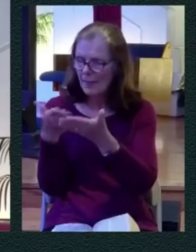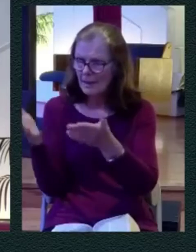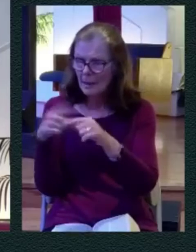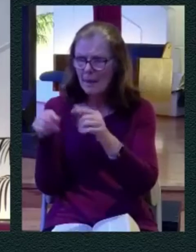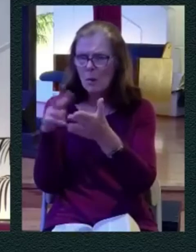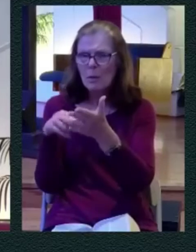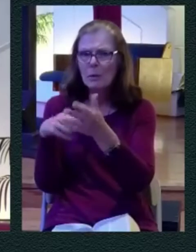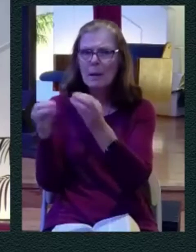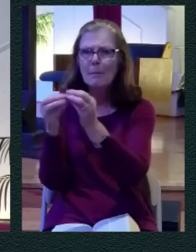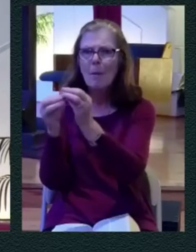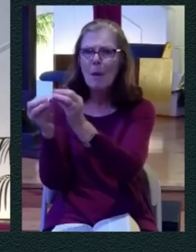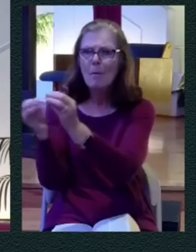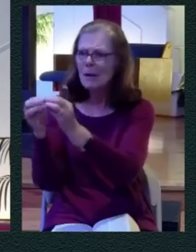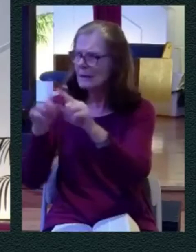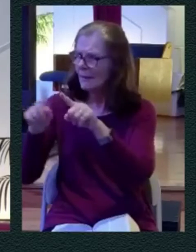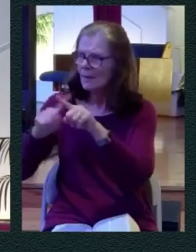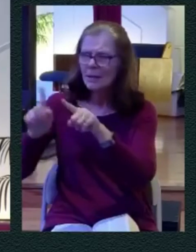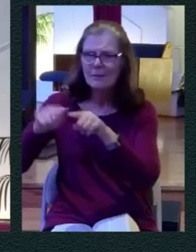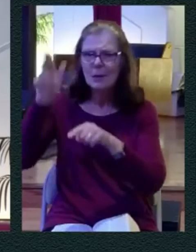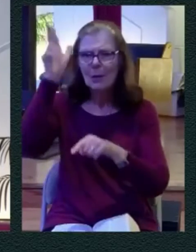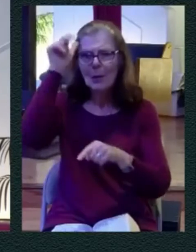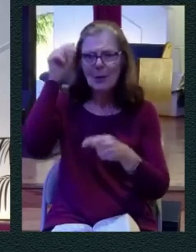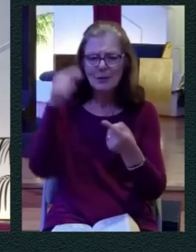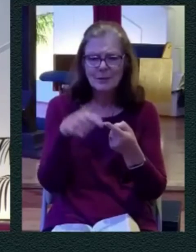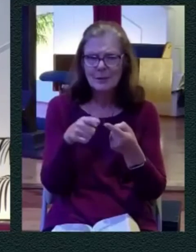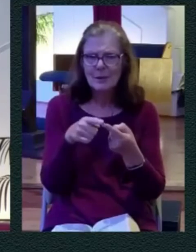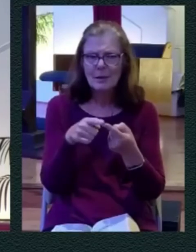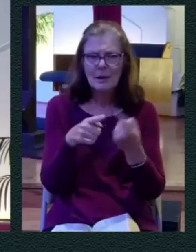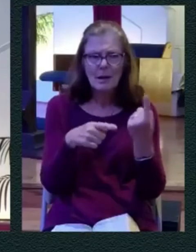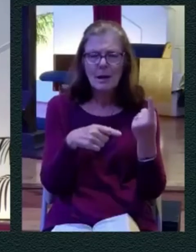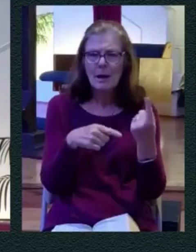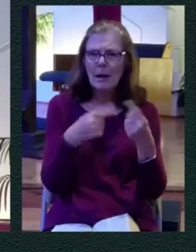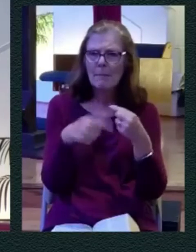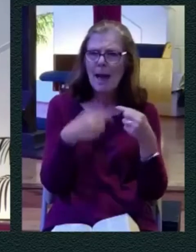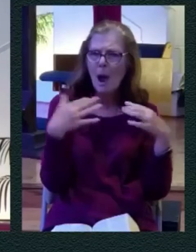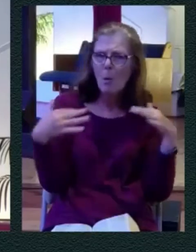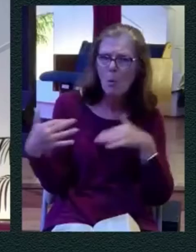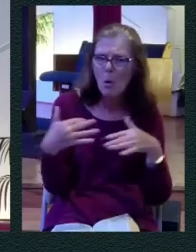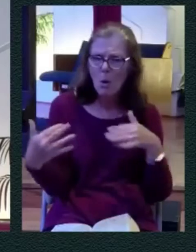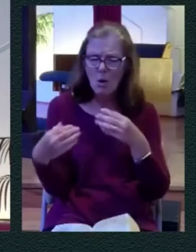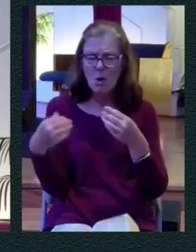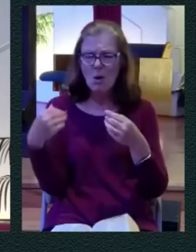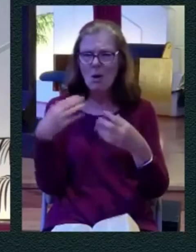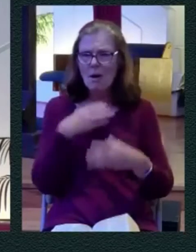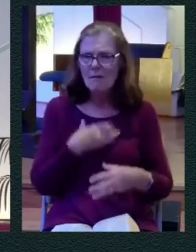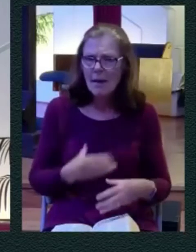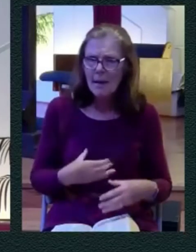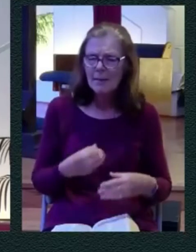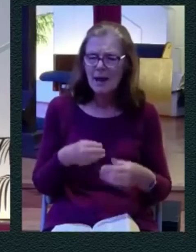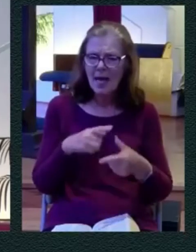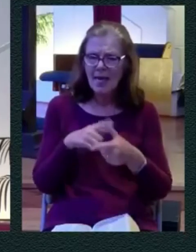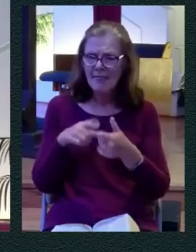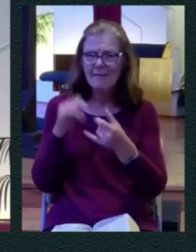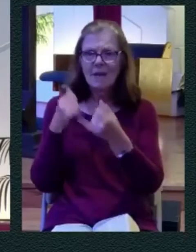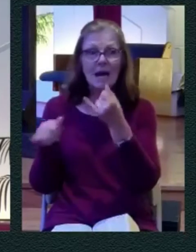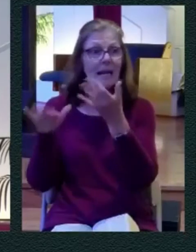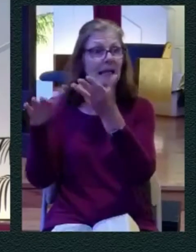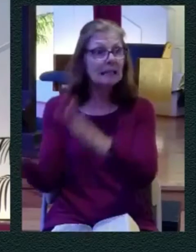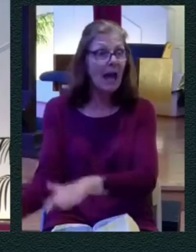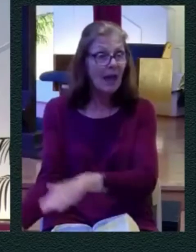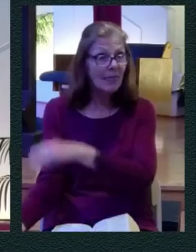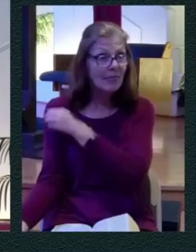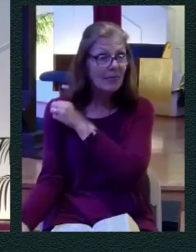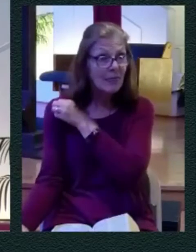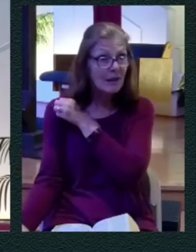and instead we read of war and famine and finally death by various